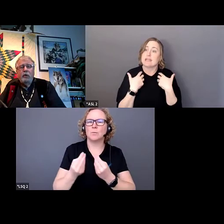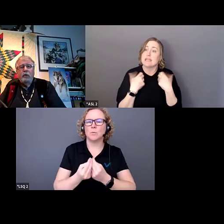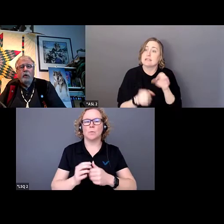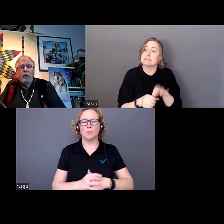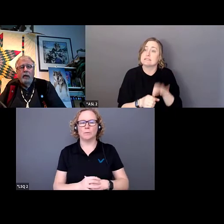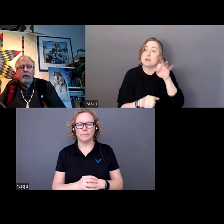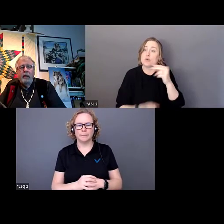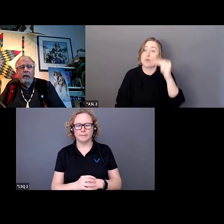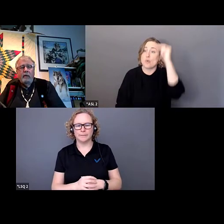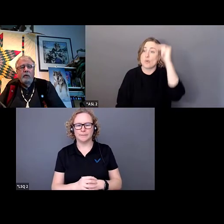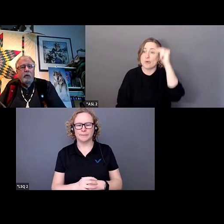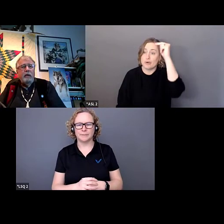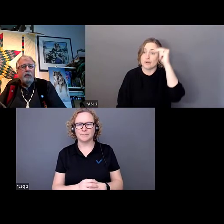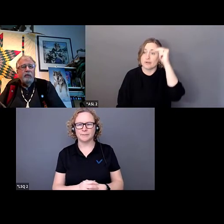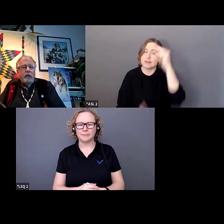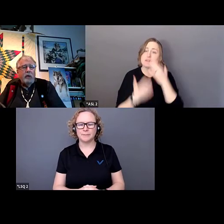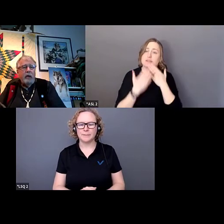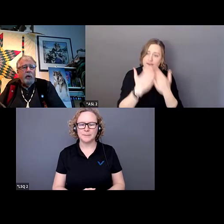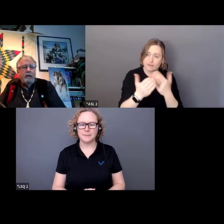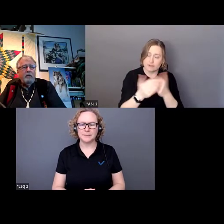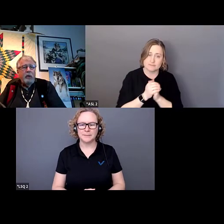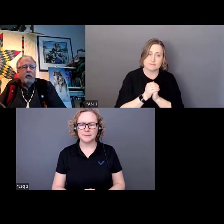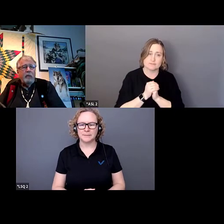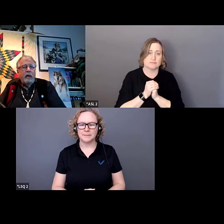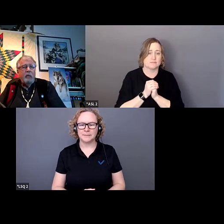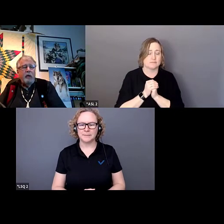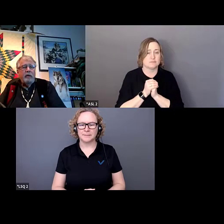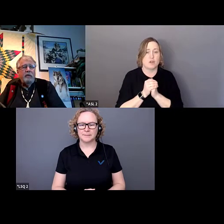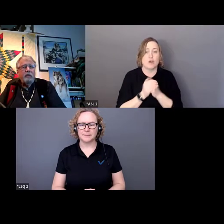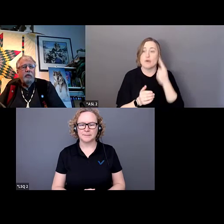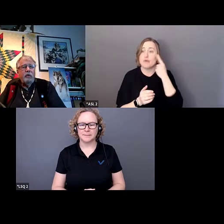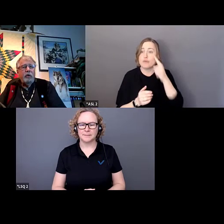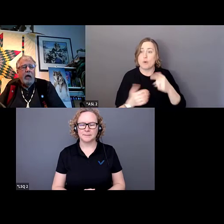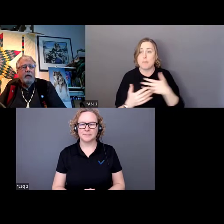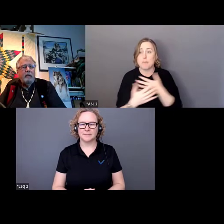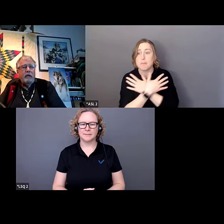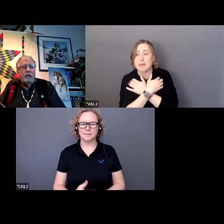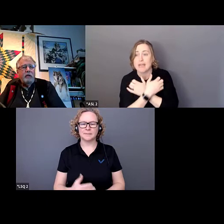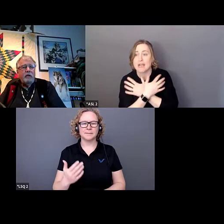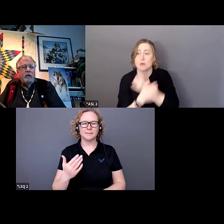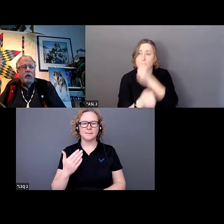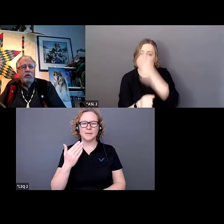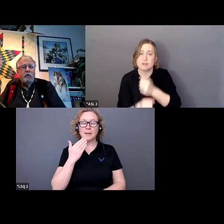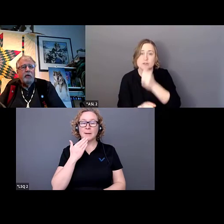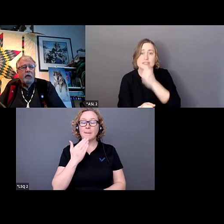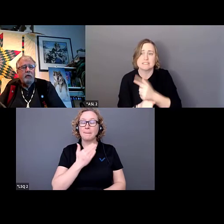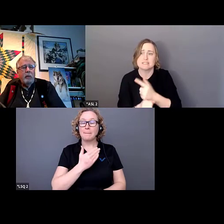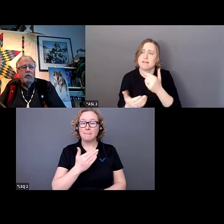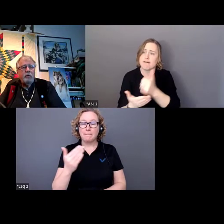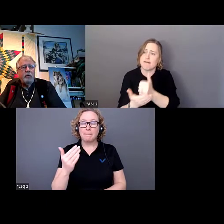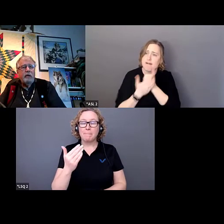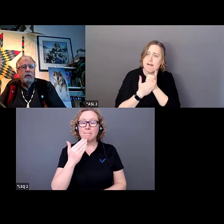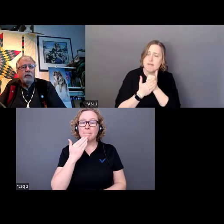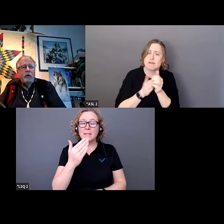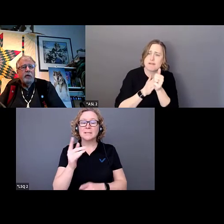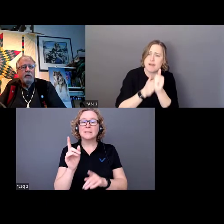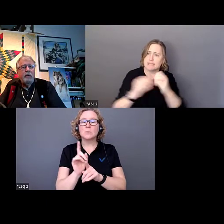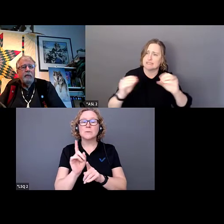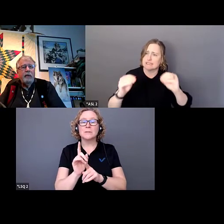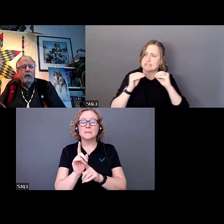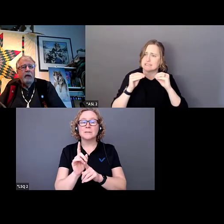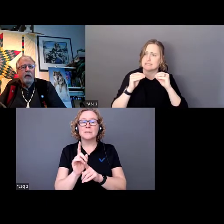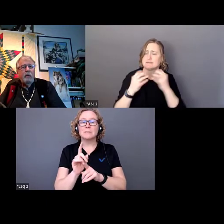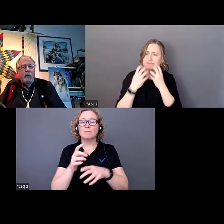through the northern doorway. We're grateful for the great white spirit bear, brother and sister, who guide us, teach us, and nurture us on our spiritual healing